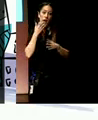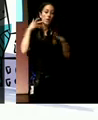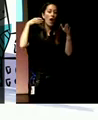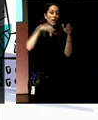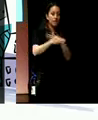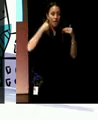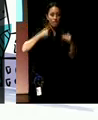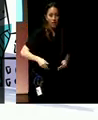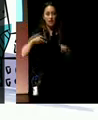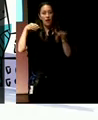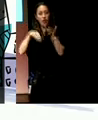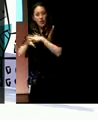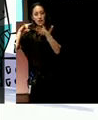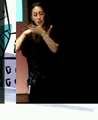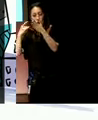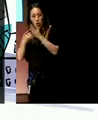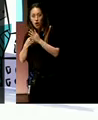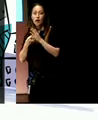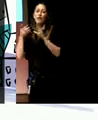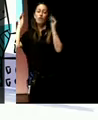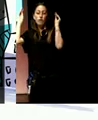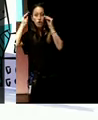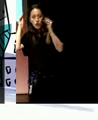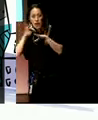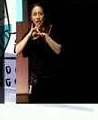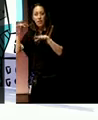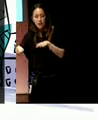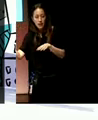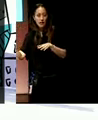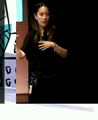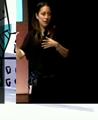accessibility through physical accessibility,